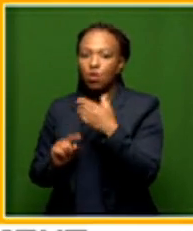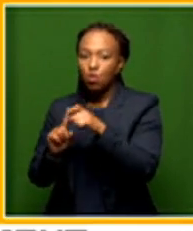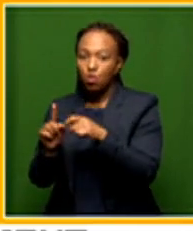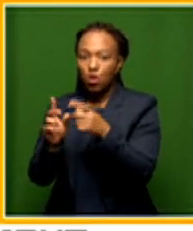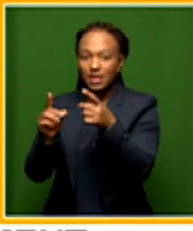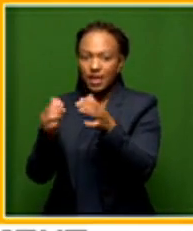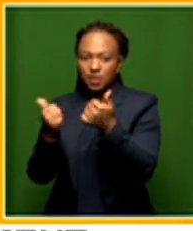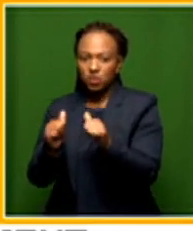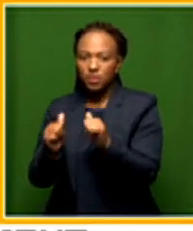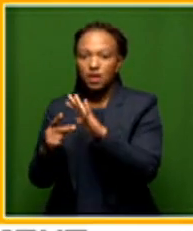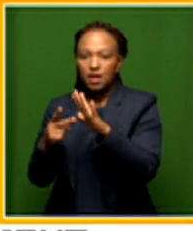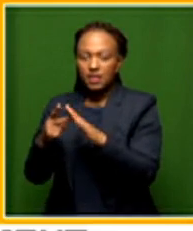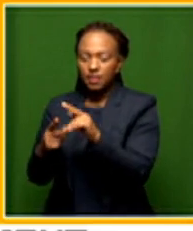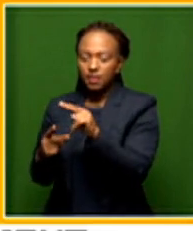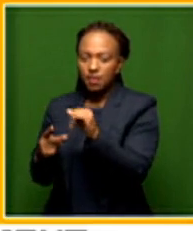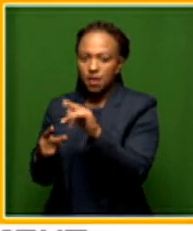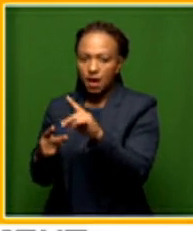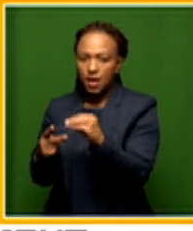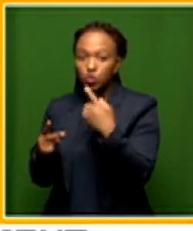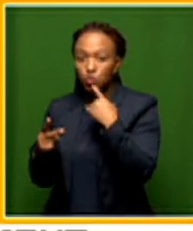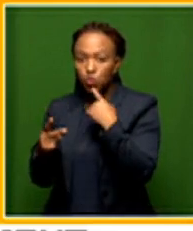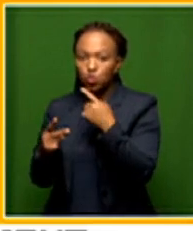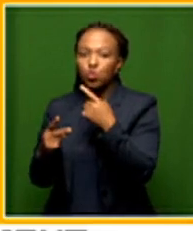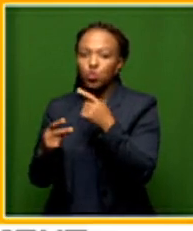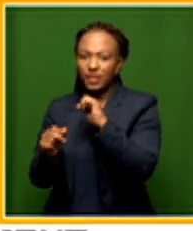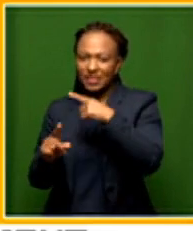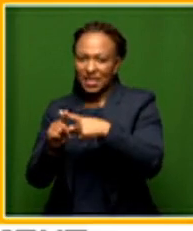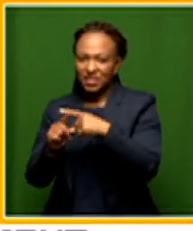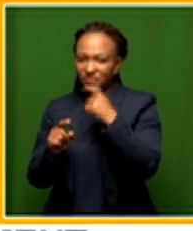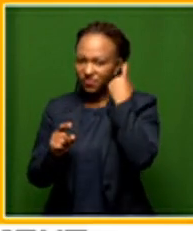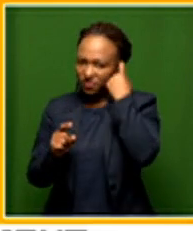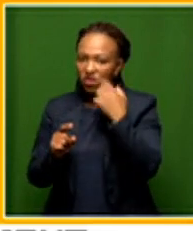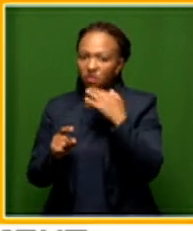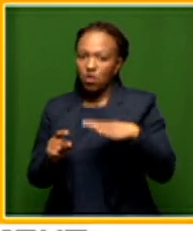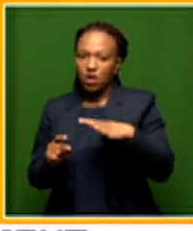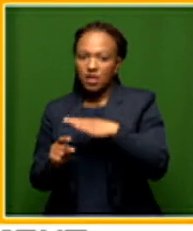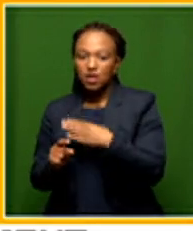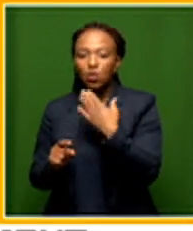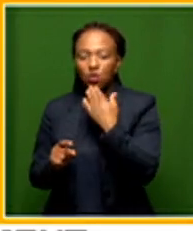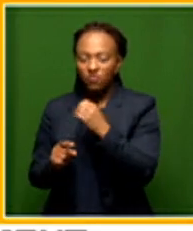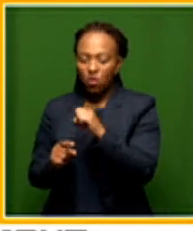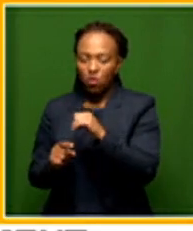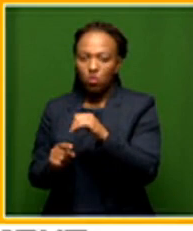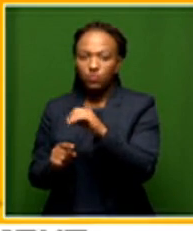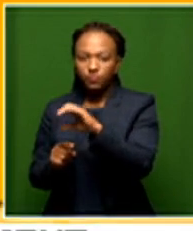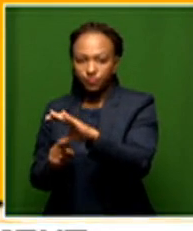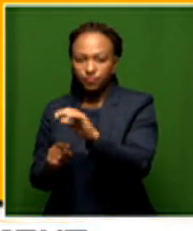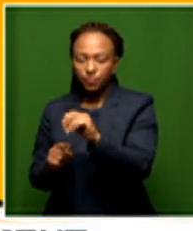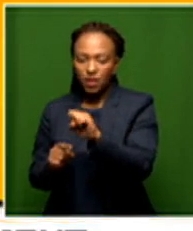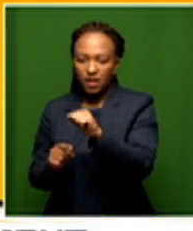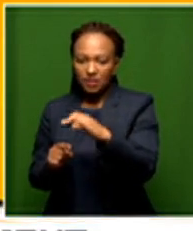Executive Secretary of the Council for the Advancement of the South African Constitution, or CASAC. Gentlemen, great to have you. Welcome to the